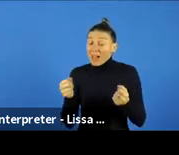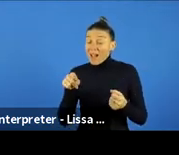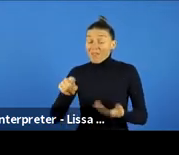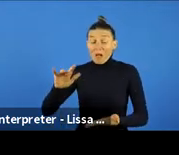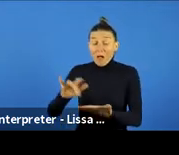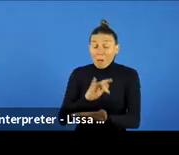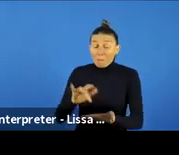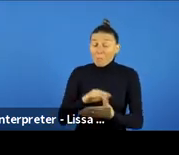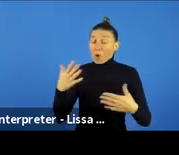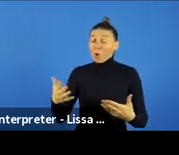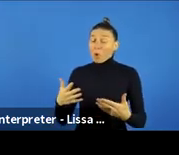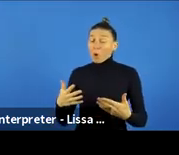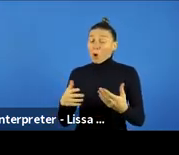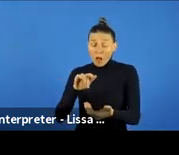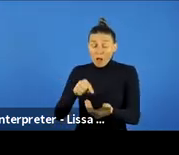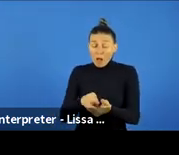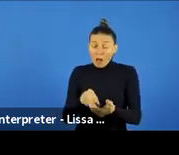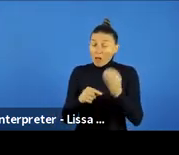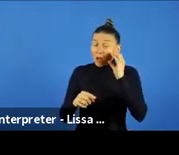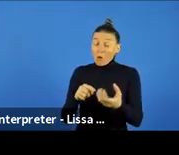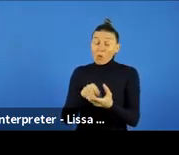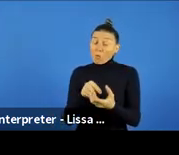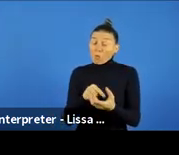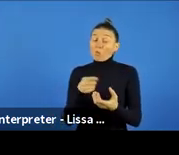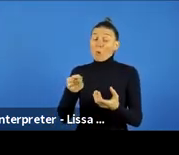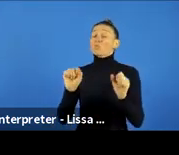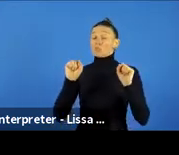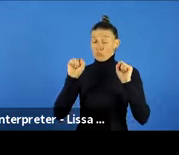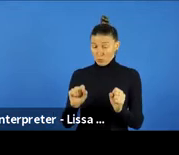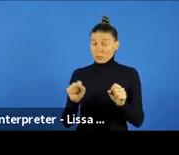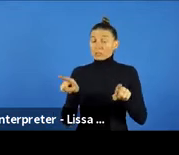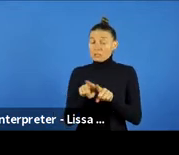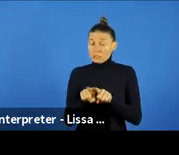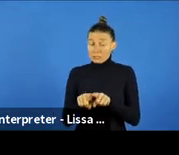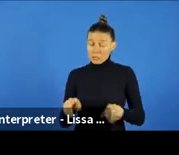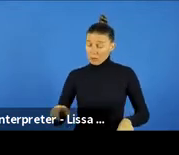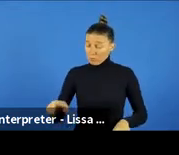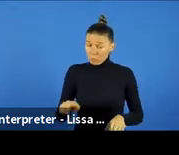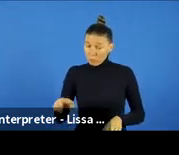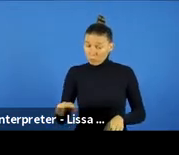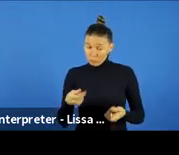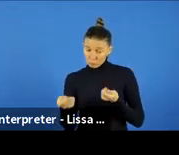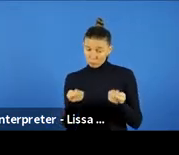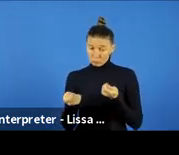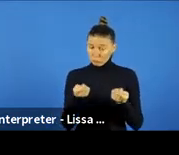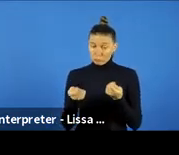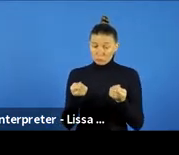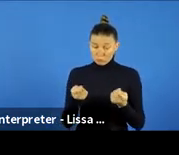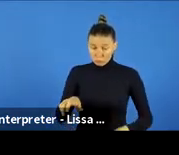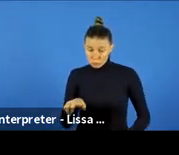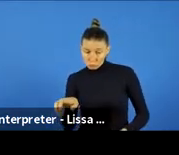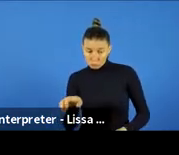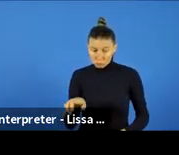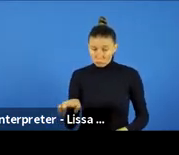And you can use any mouse to control an iPad and iPhone and you have no unintentional